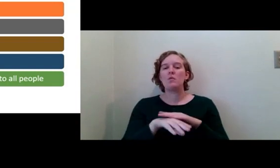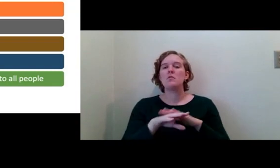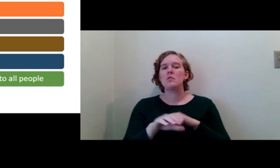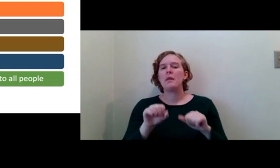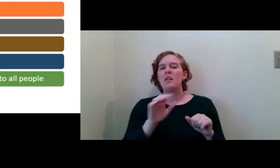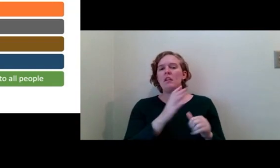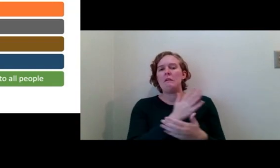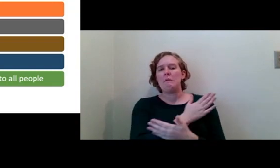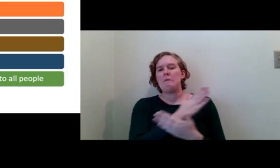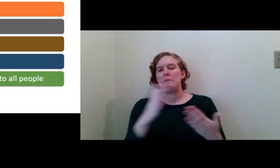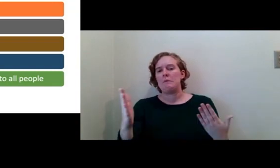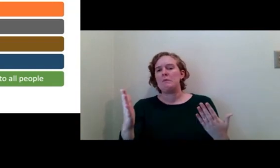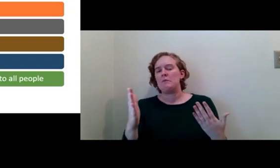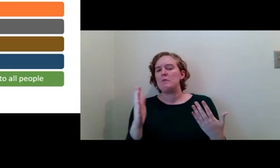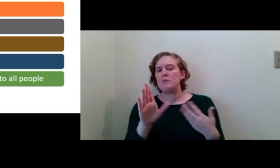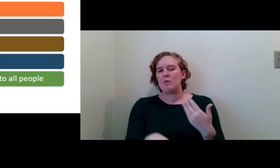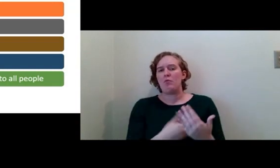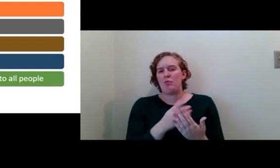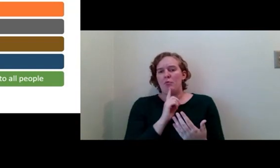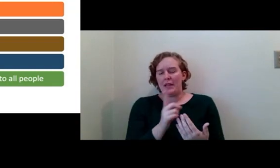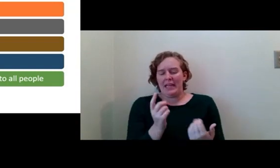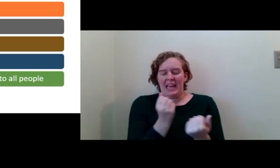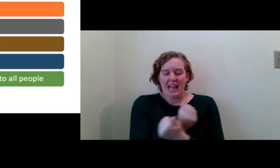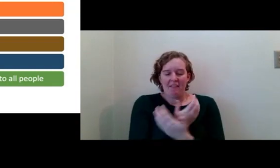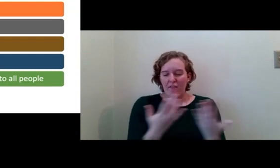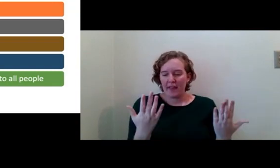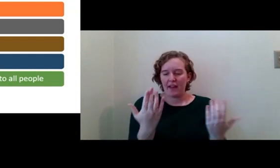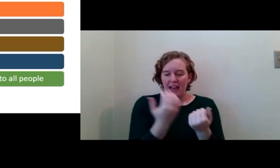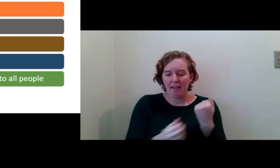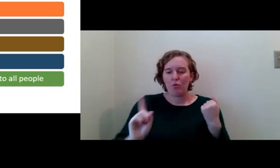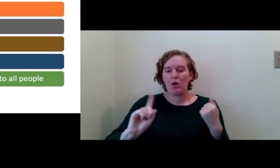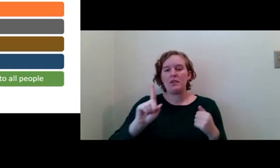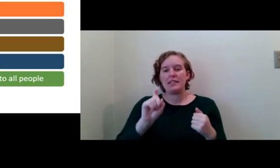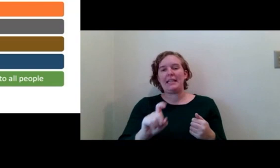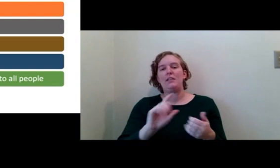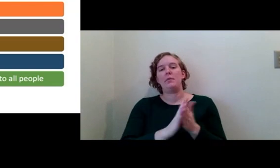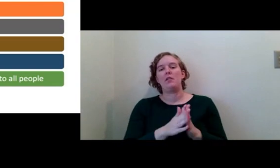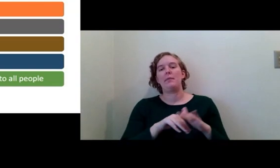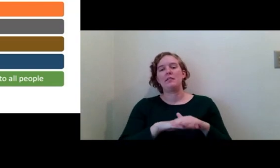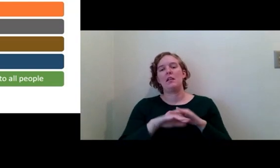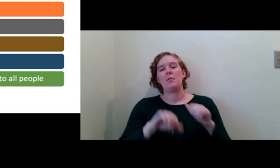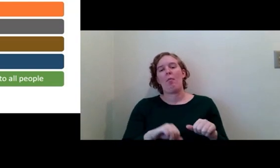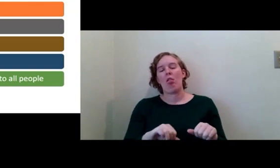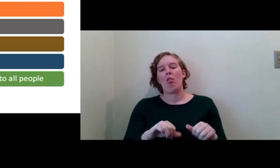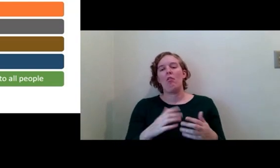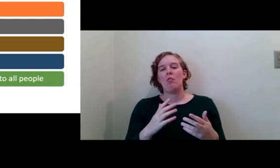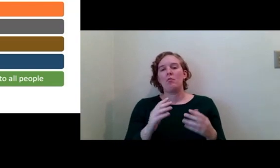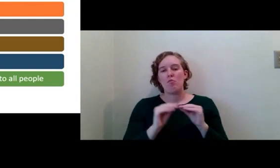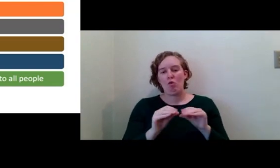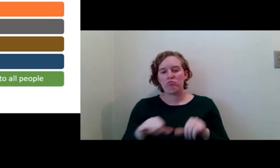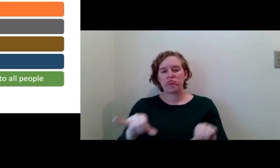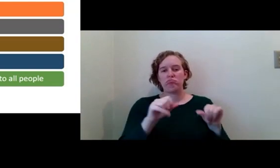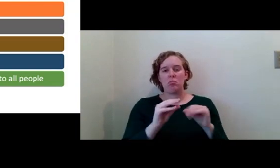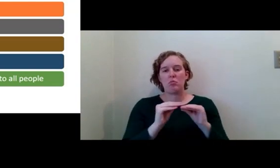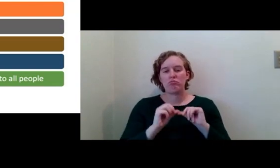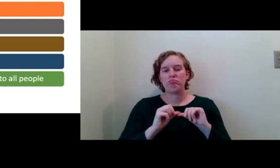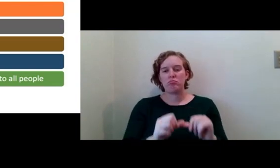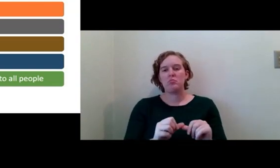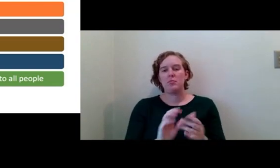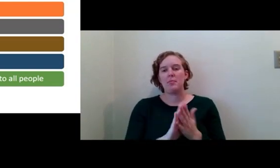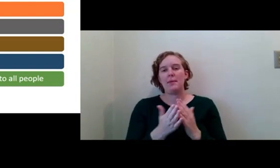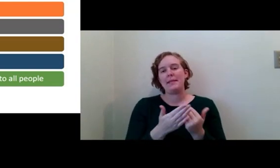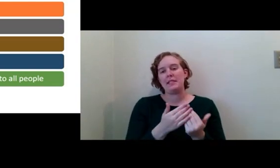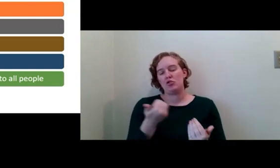across the board, we need to make everything everywhere accessible as part of these programming languages in a more consistent way, make it a lot easier. And